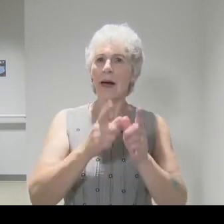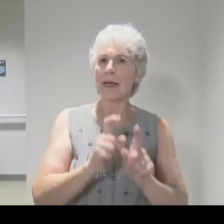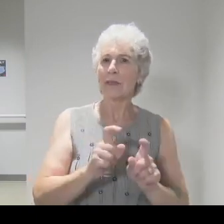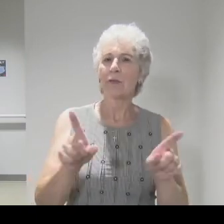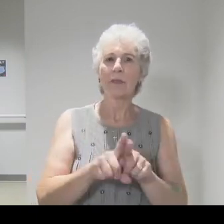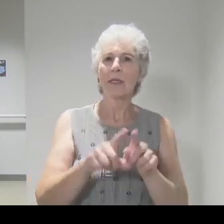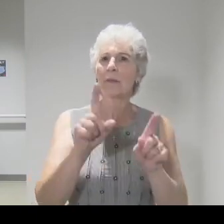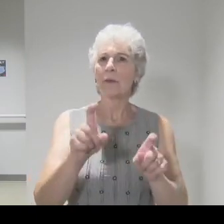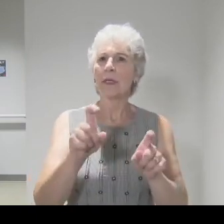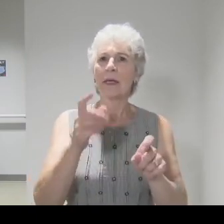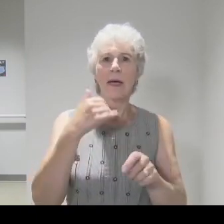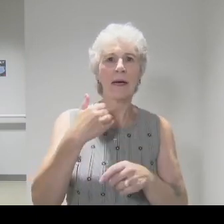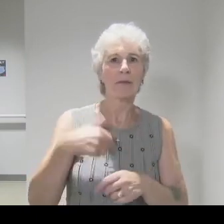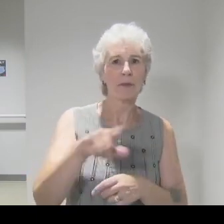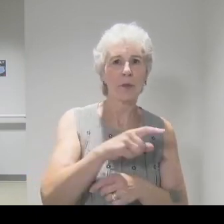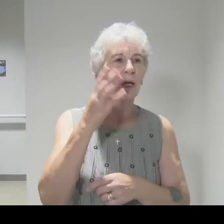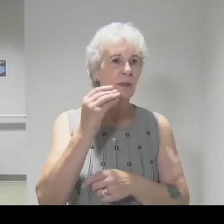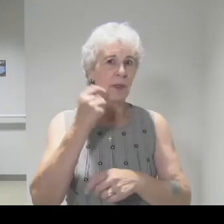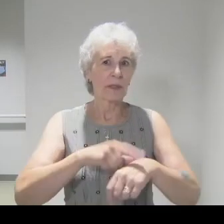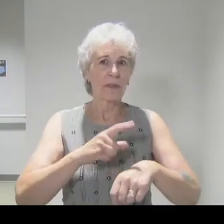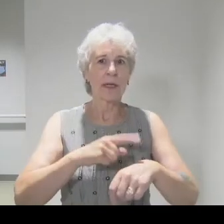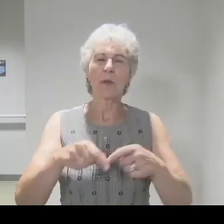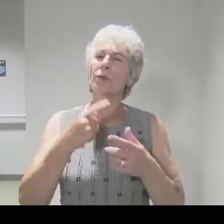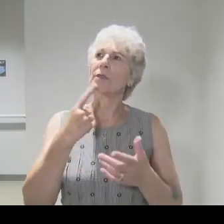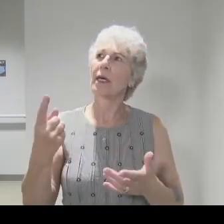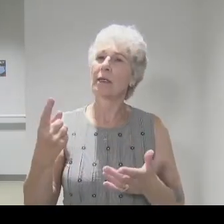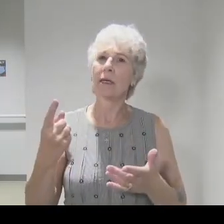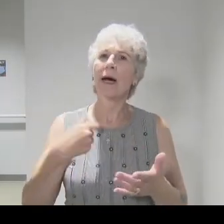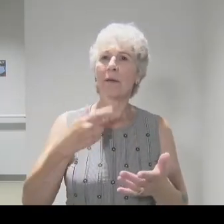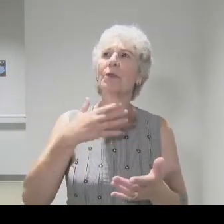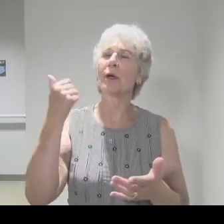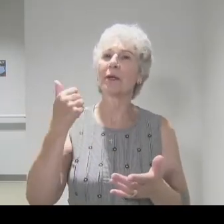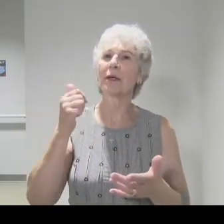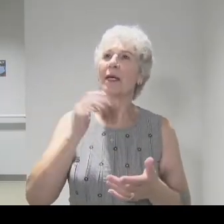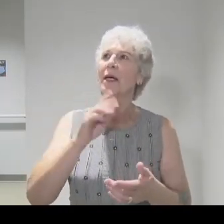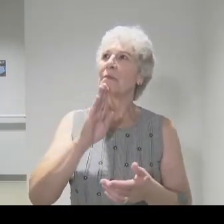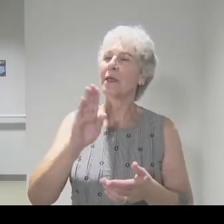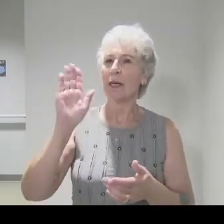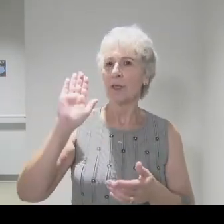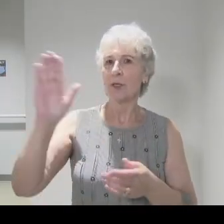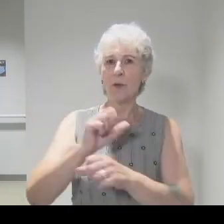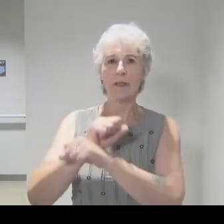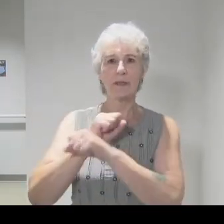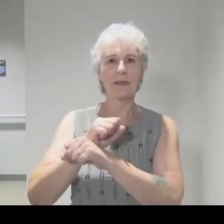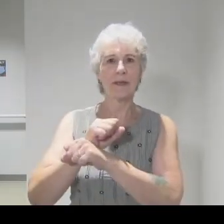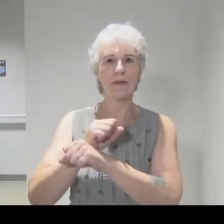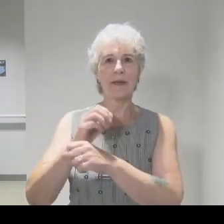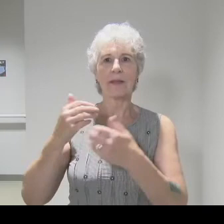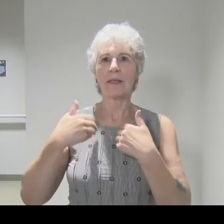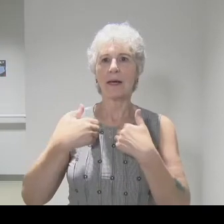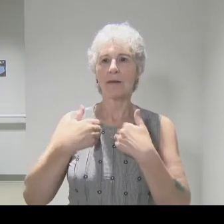you experienced a time when you said to God that you would rather be his slave than to have all the riches in the world?